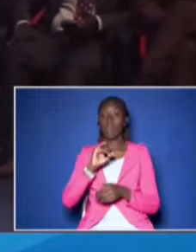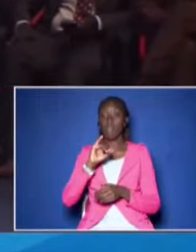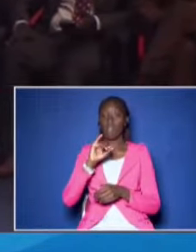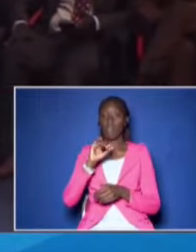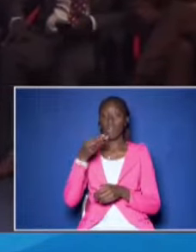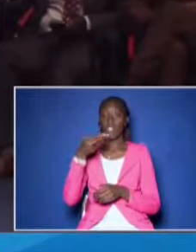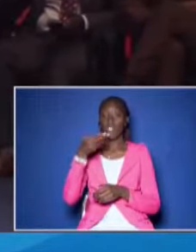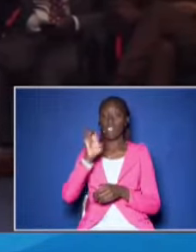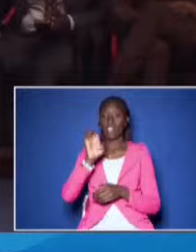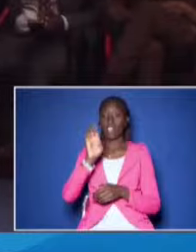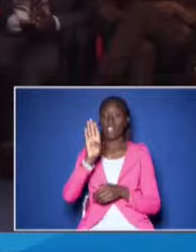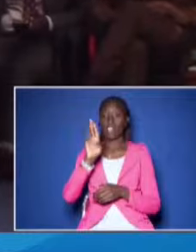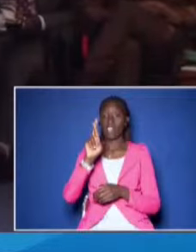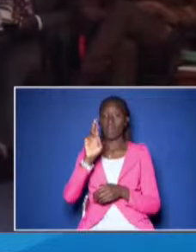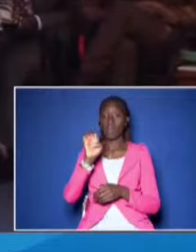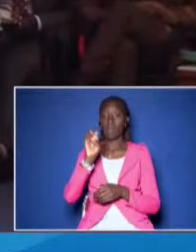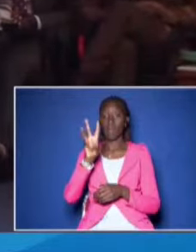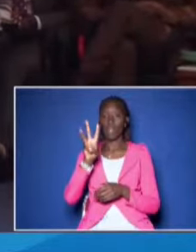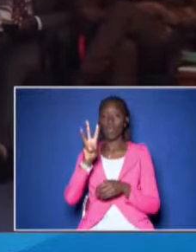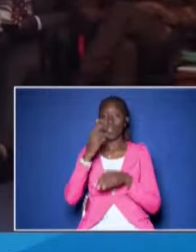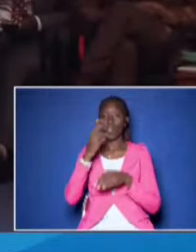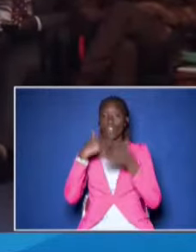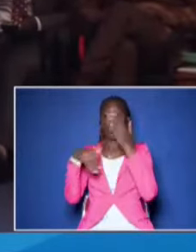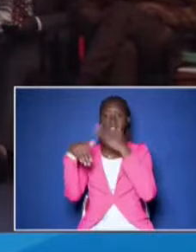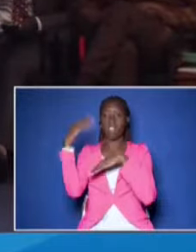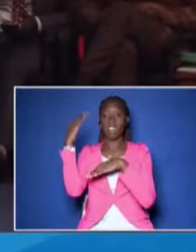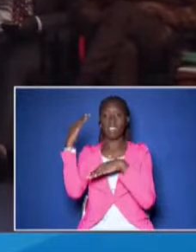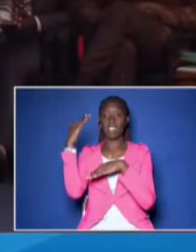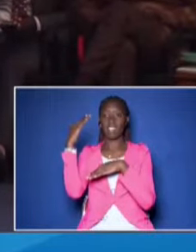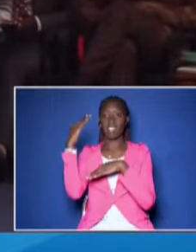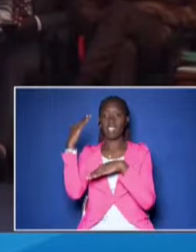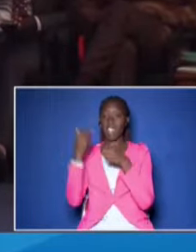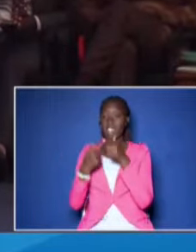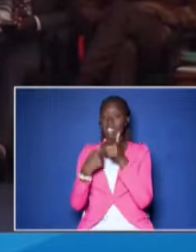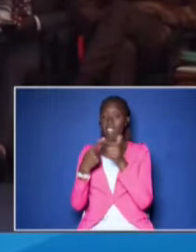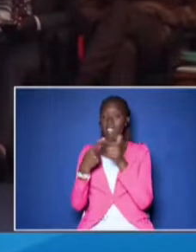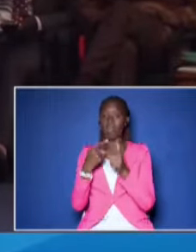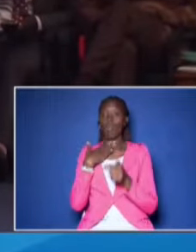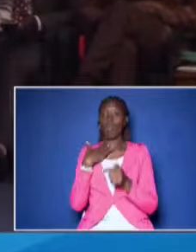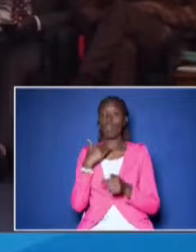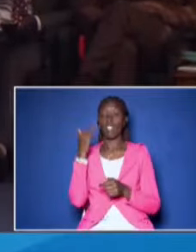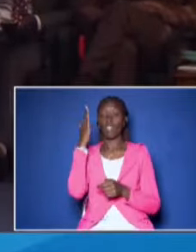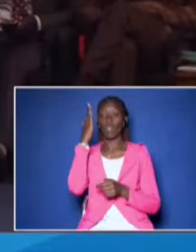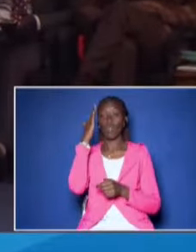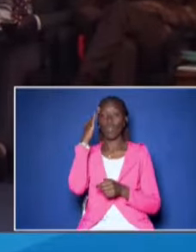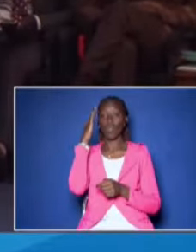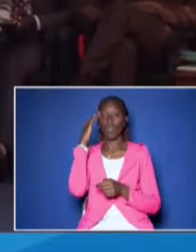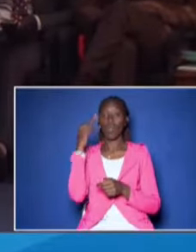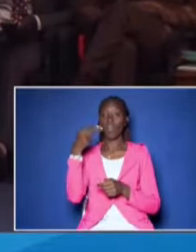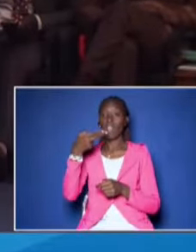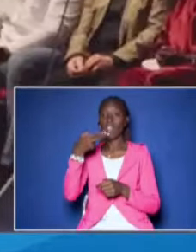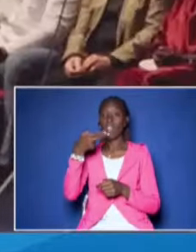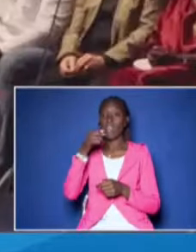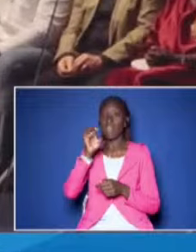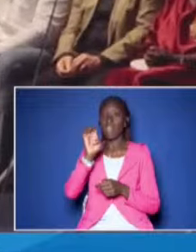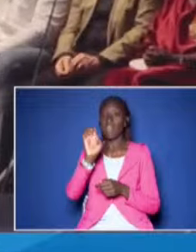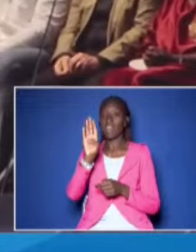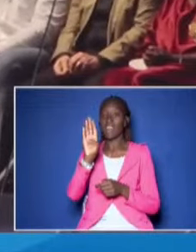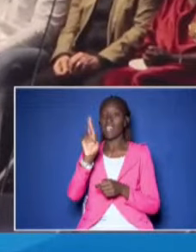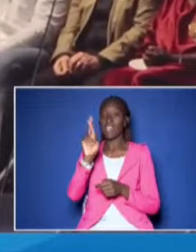University five years ago I wanted to know the Hebrew